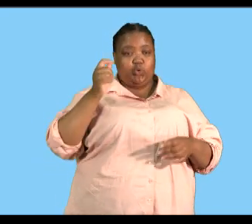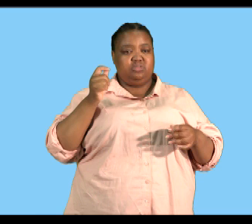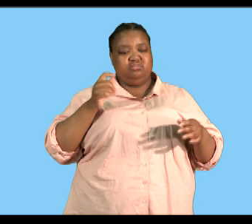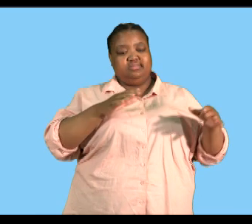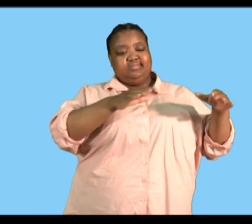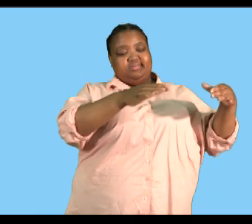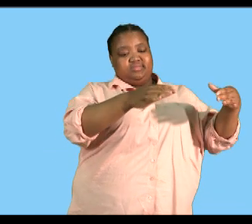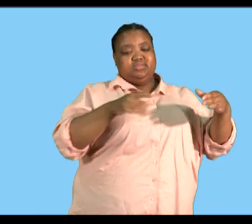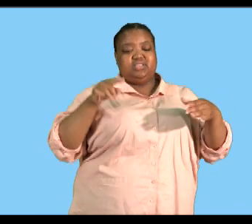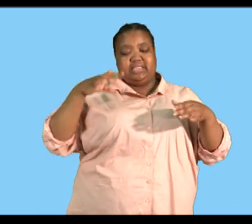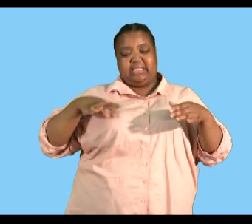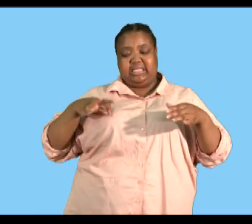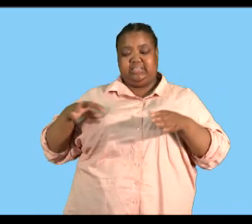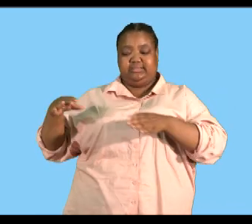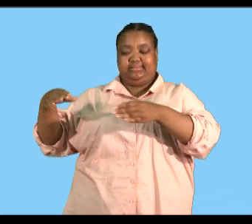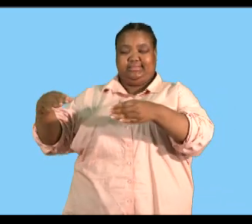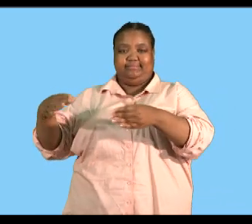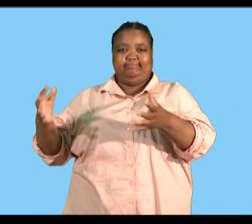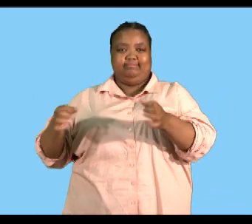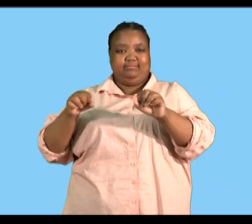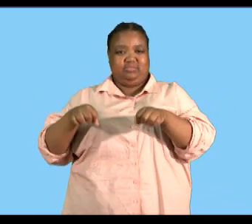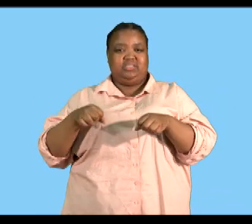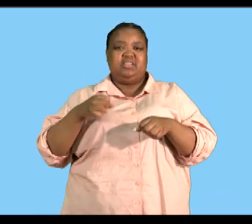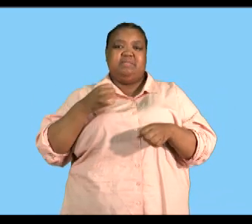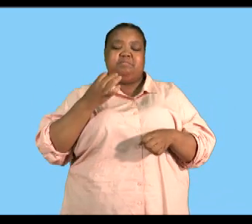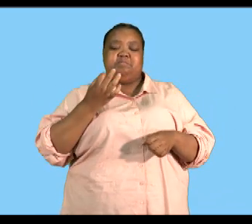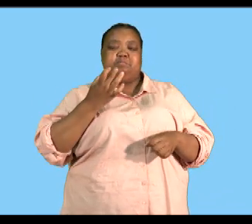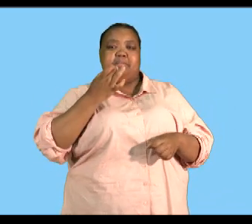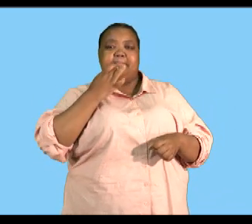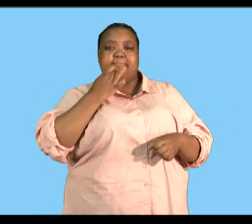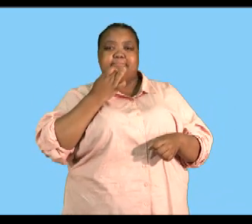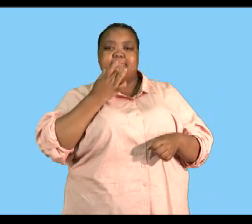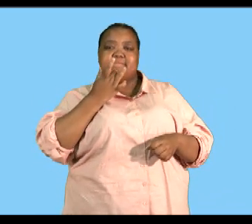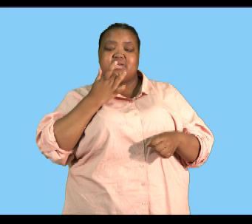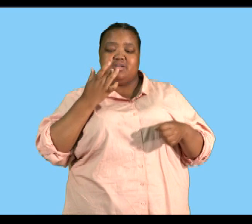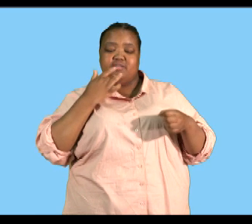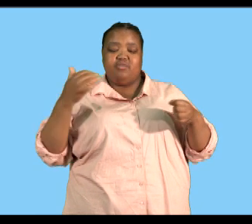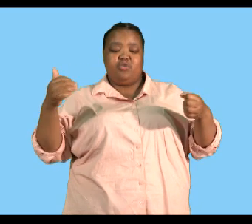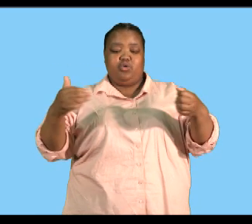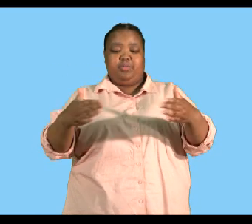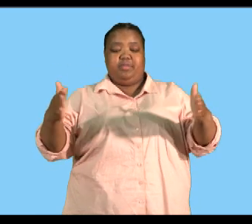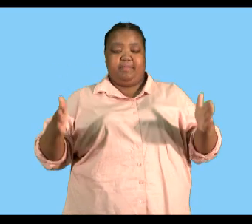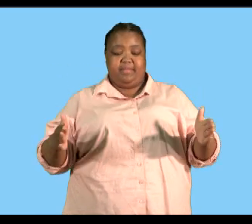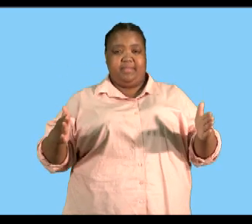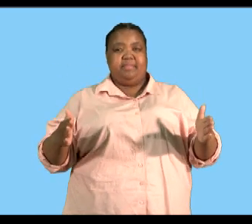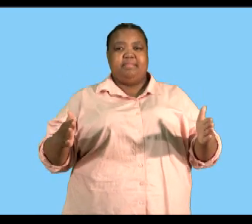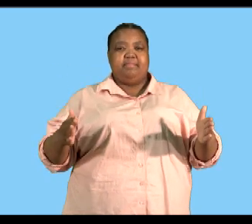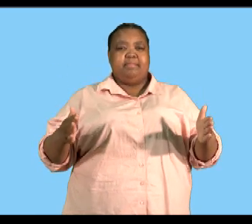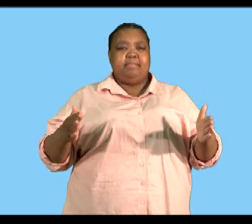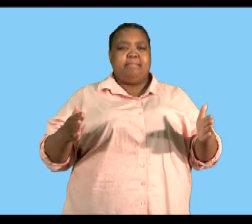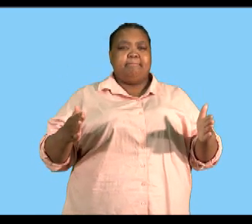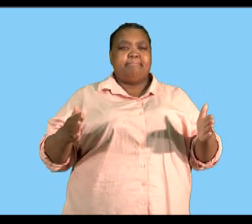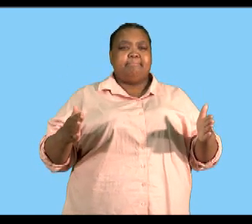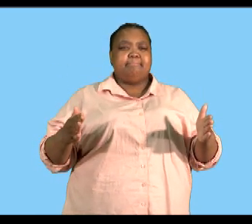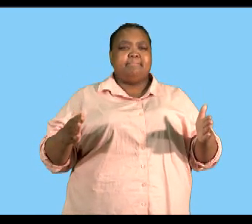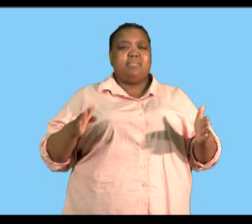girls who preferred ball games is 5:3. So it means we have boys, and then on